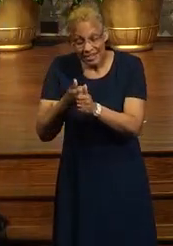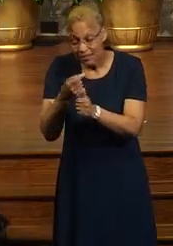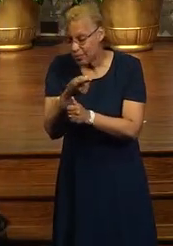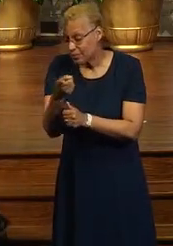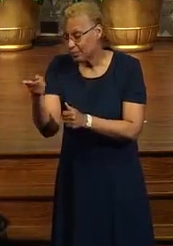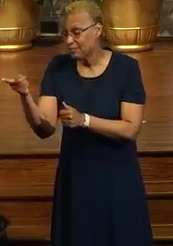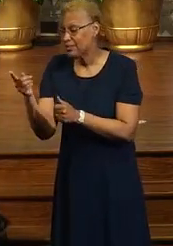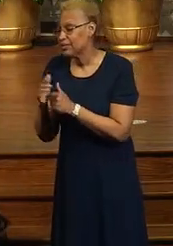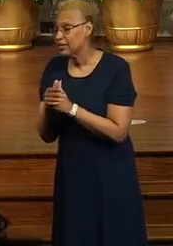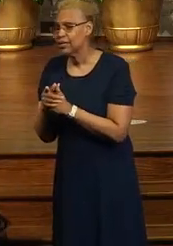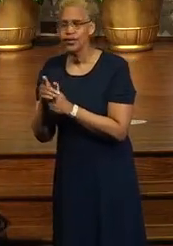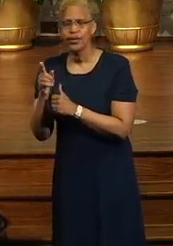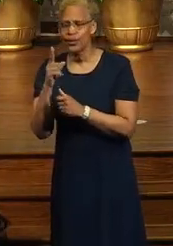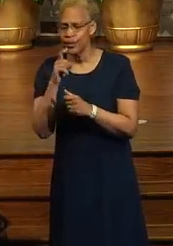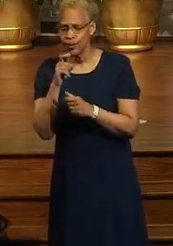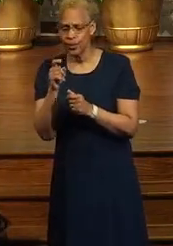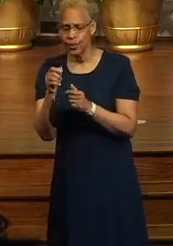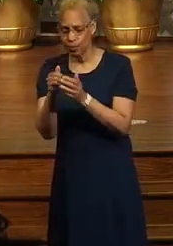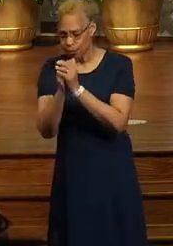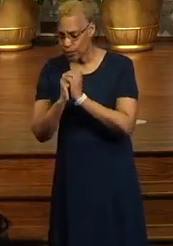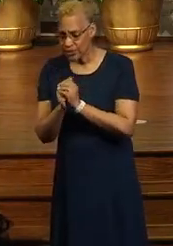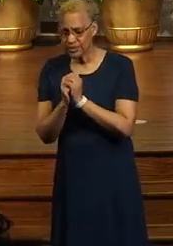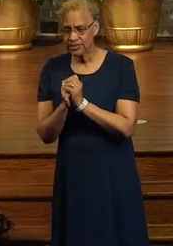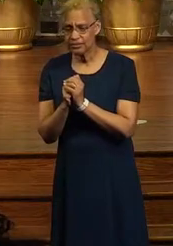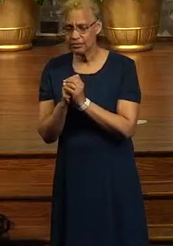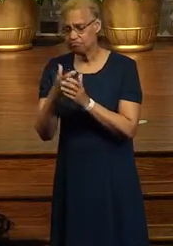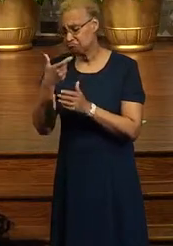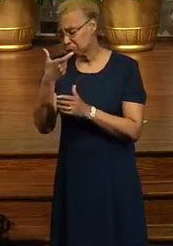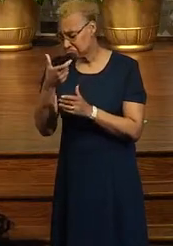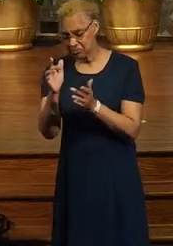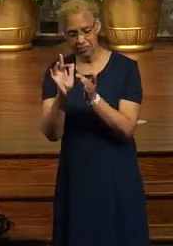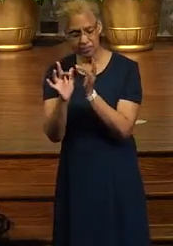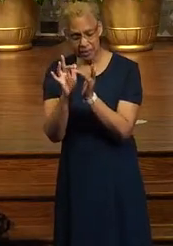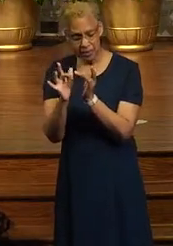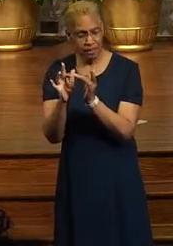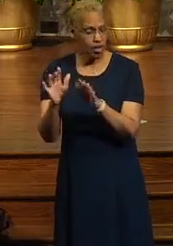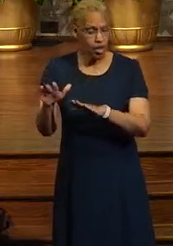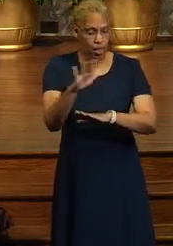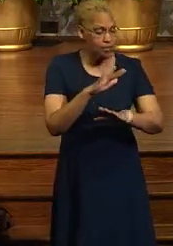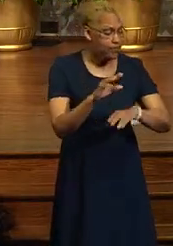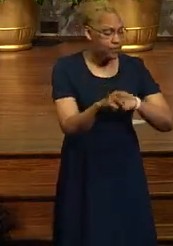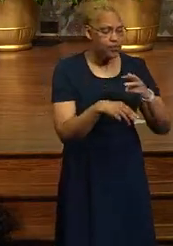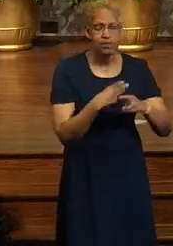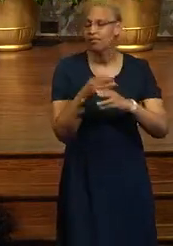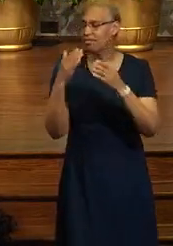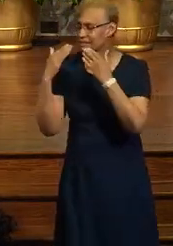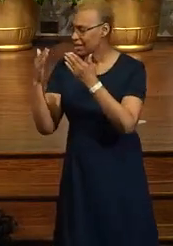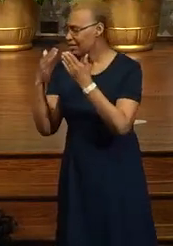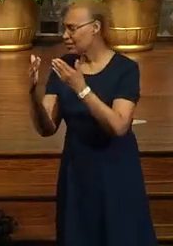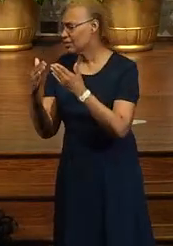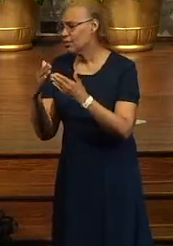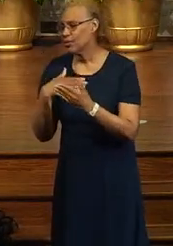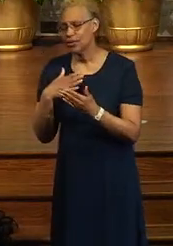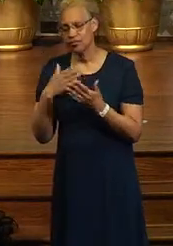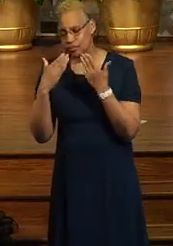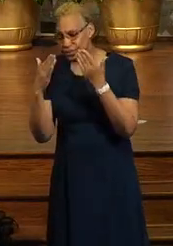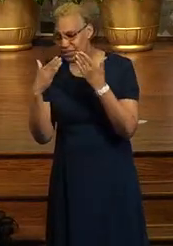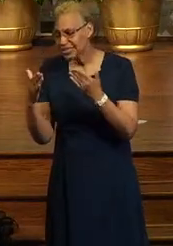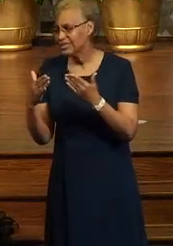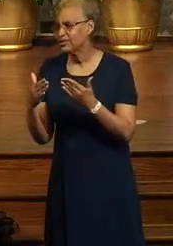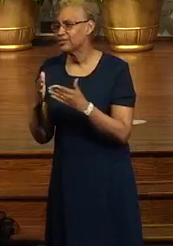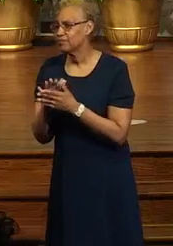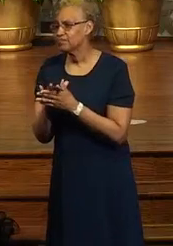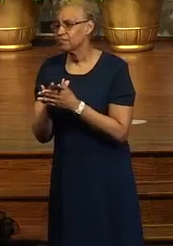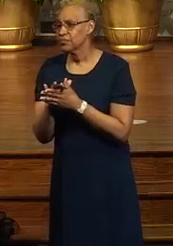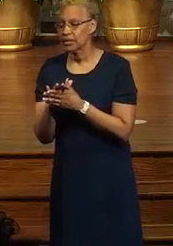who are worshiping with us across the city, around the globe, thank you for being there. We hear from you. We appreciate you. And those of you who would